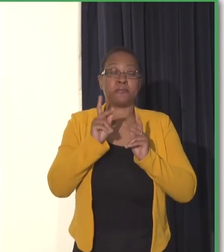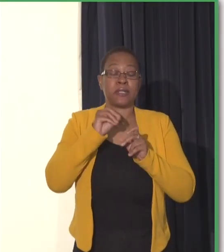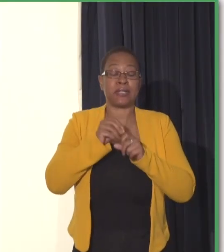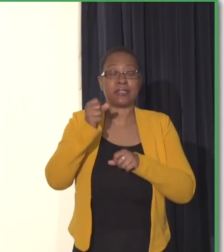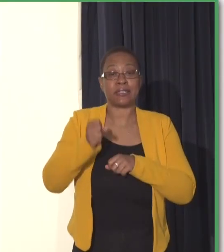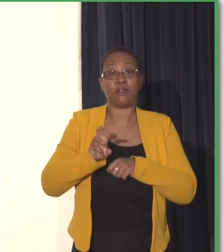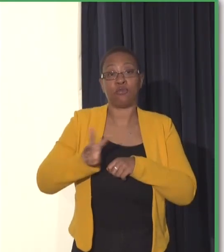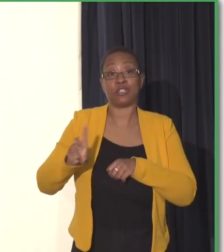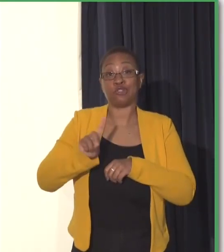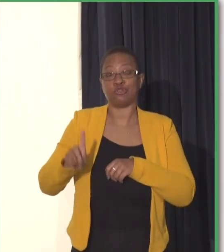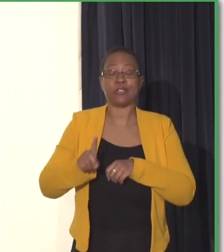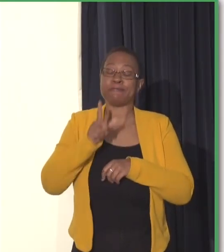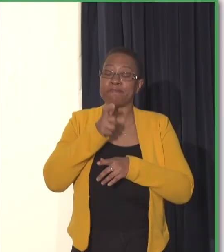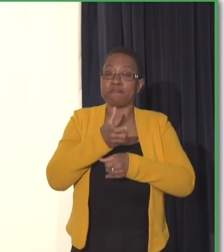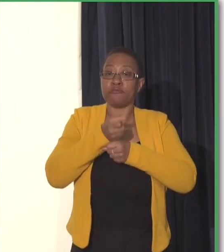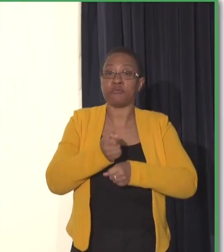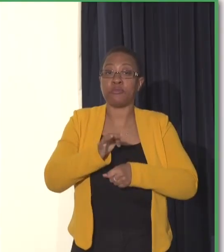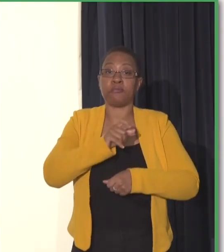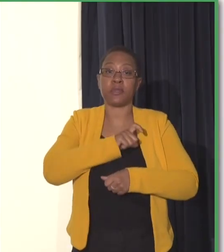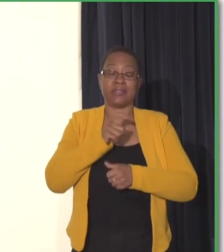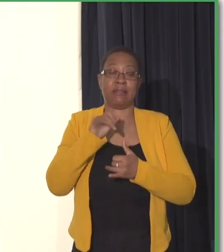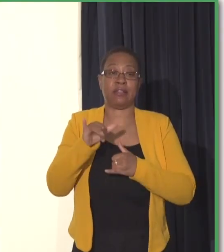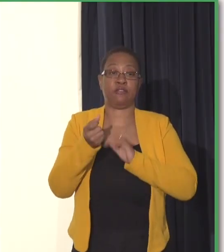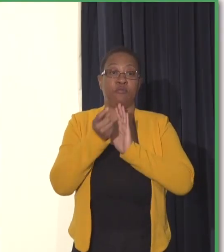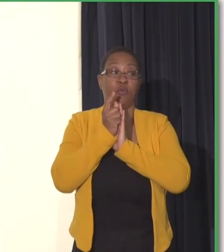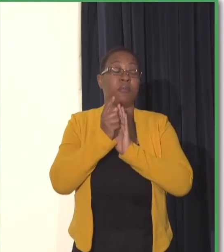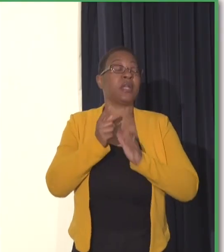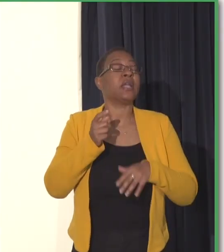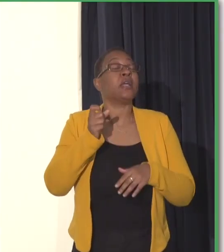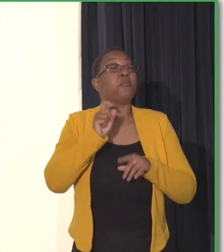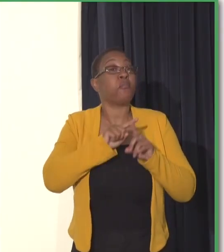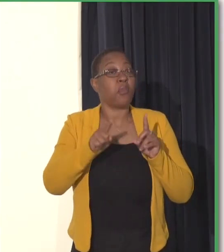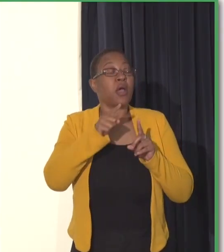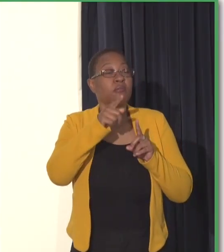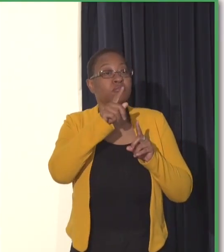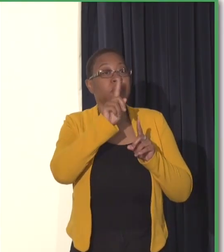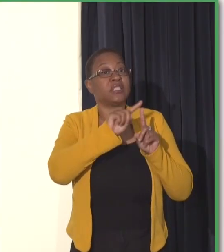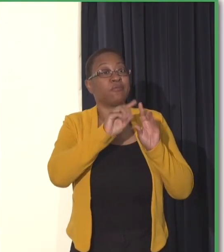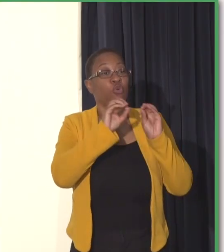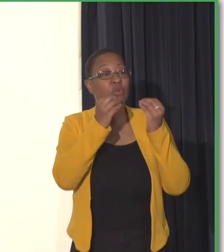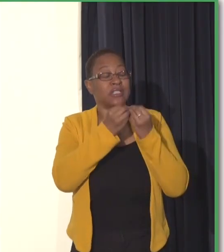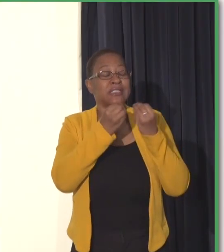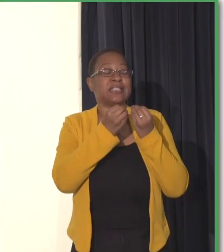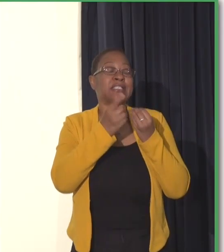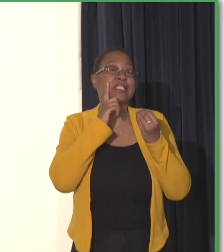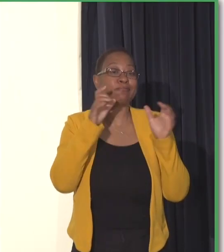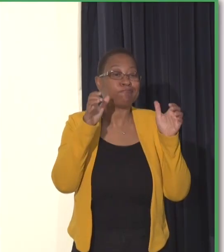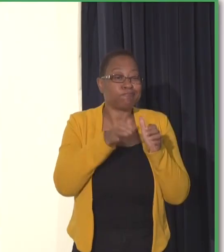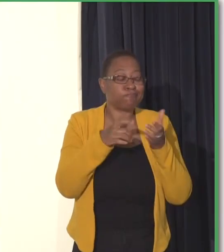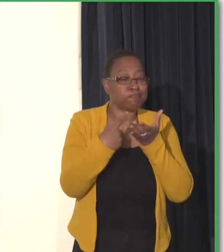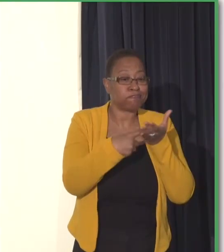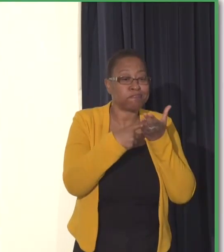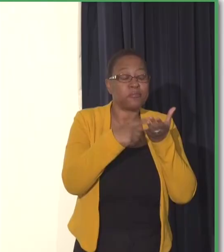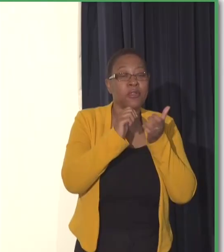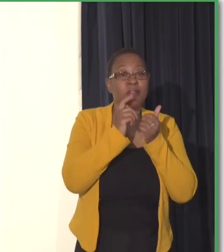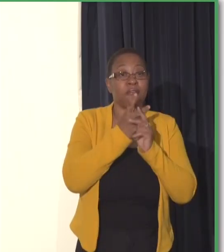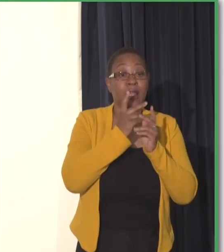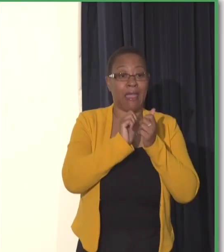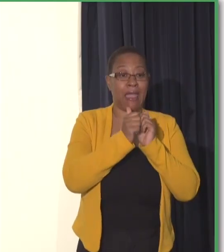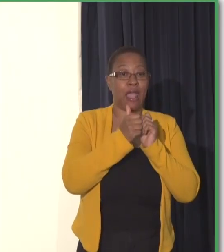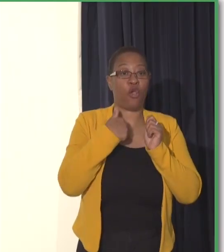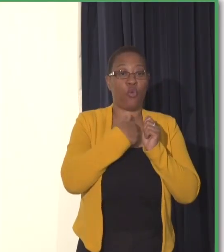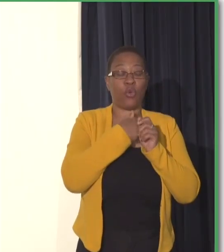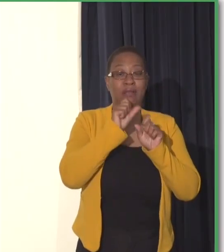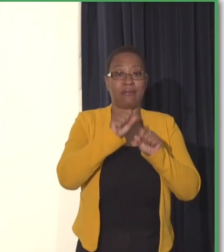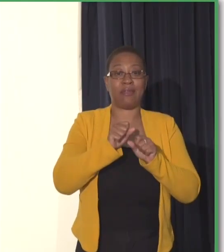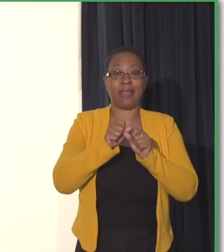Detroit have gotten together and have been meeting, and also meeting with DC Hayes to figure out the way we bring